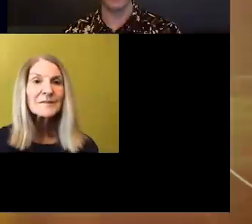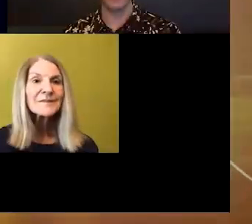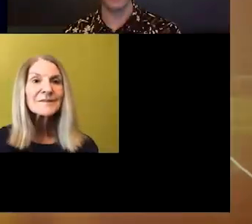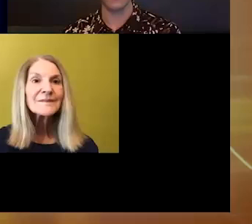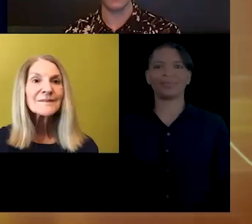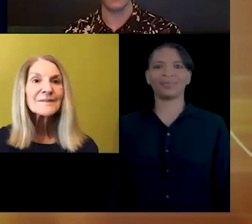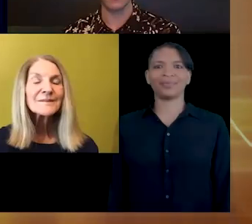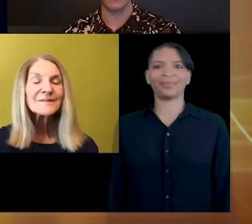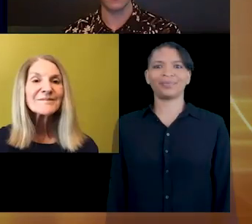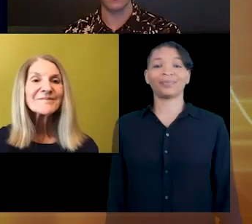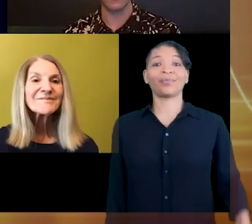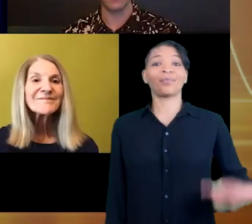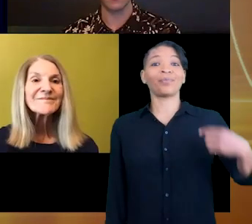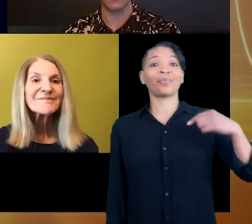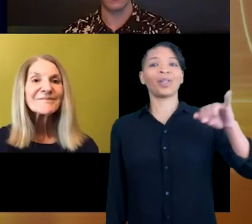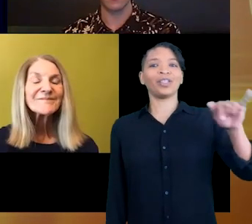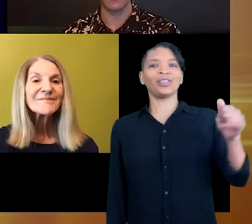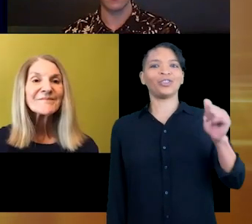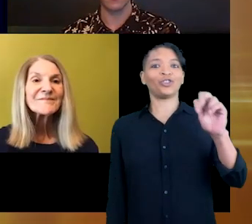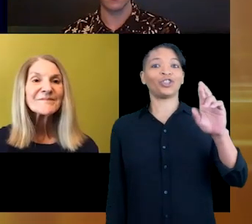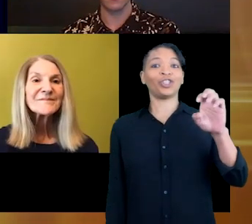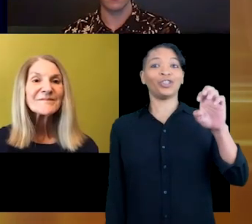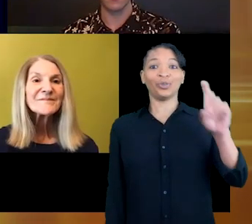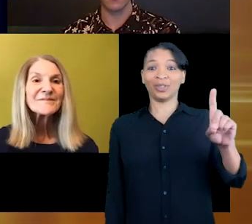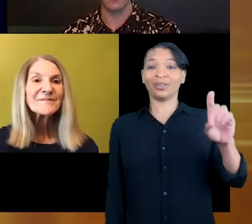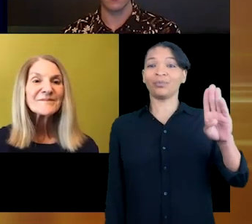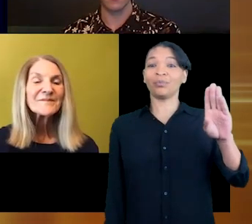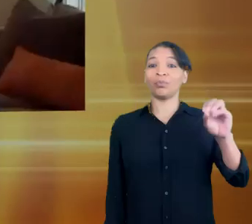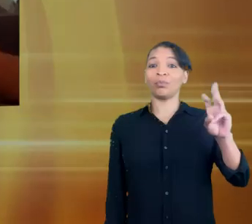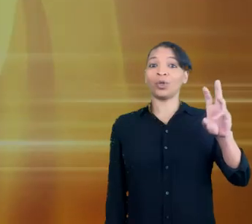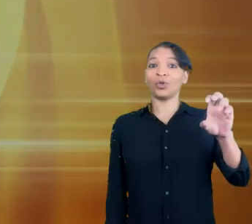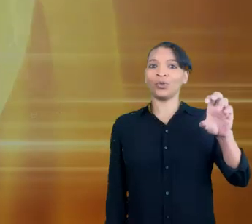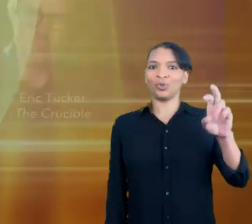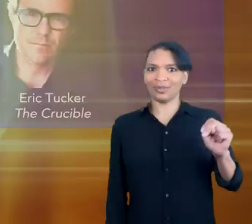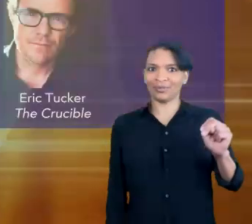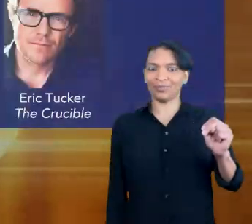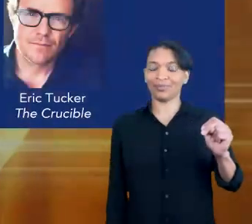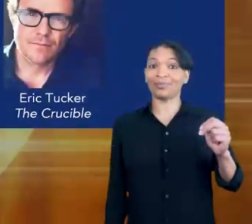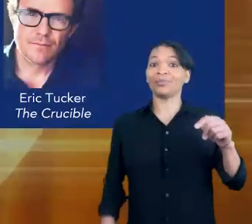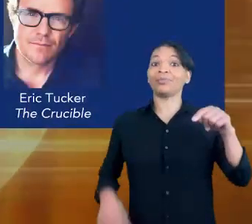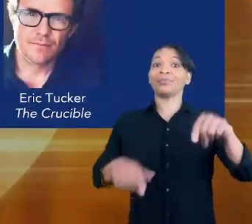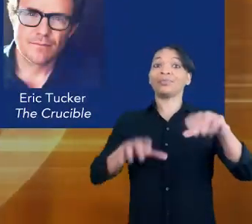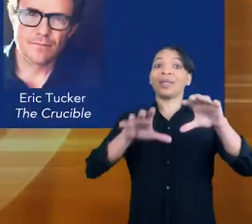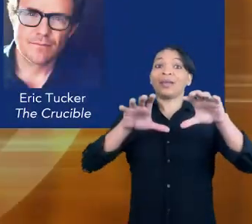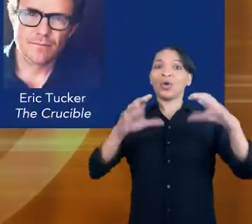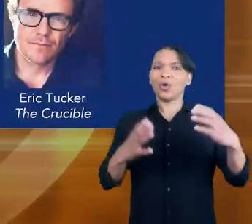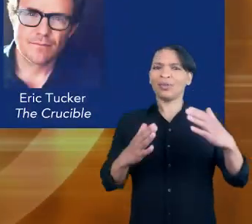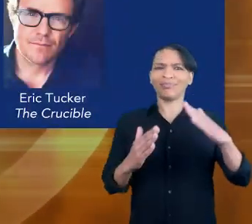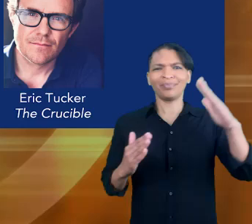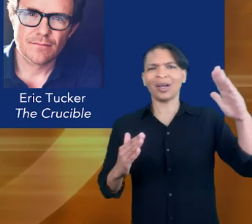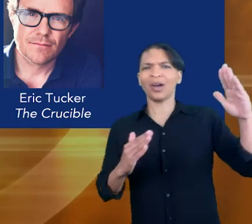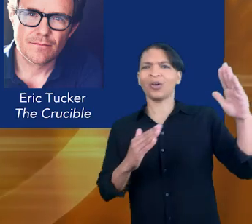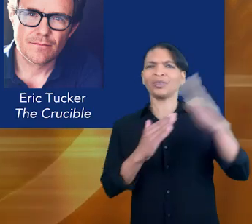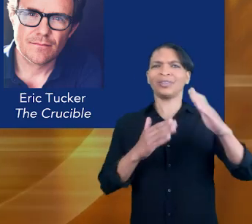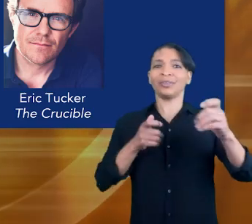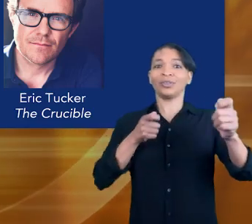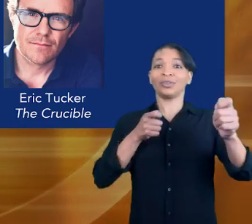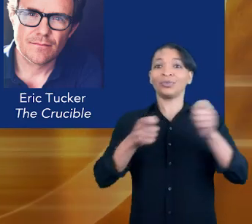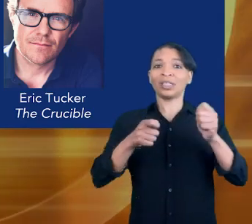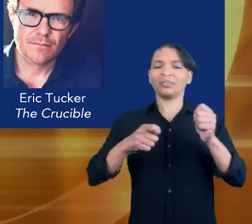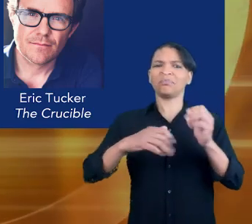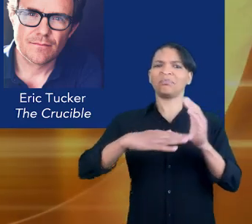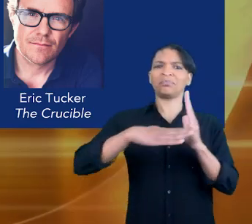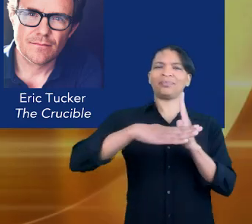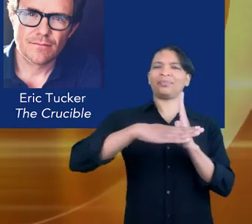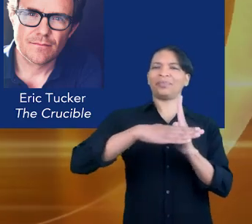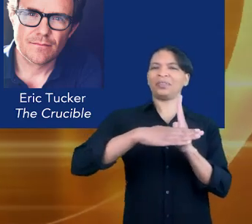I'm Jared Bowen. The nominees for Outstanding Director Midsize are Lee McKeska Gardner, Cloud 9, The Nora at Central